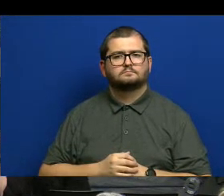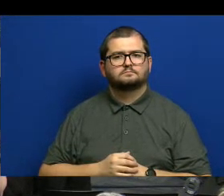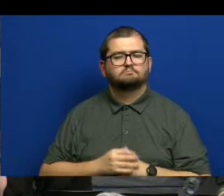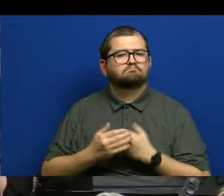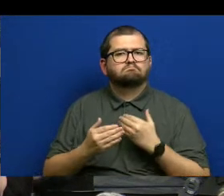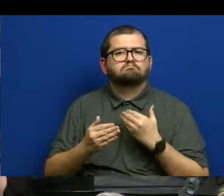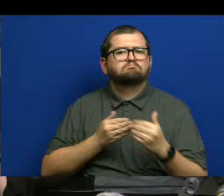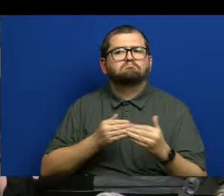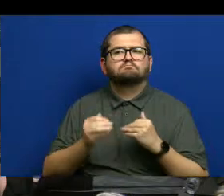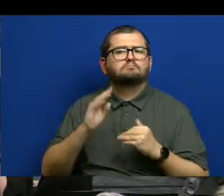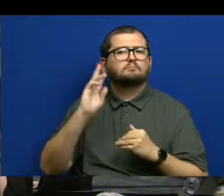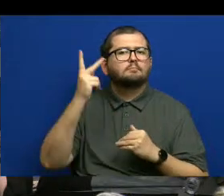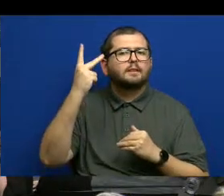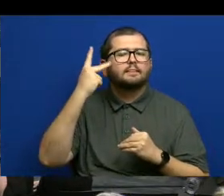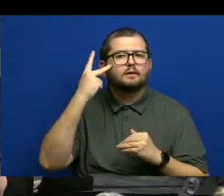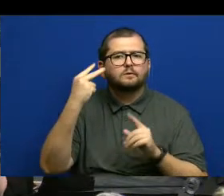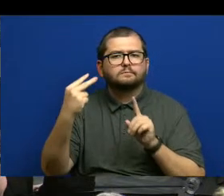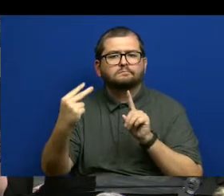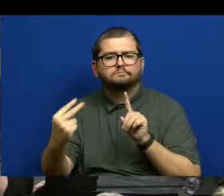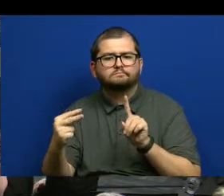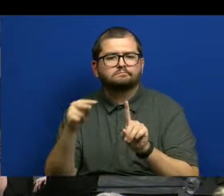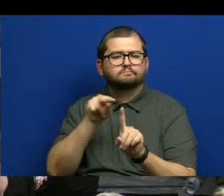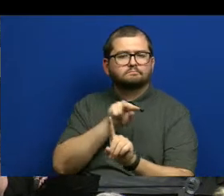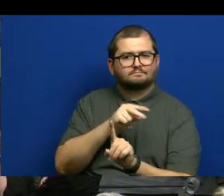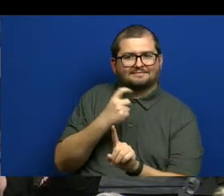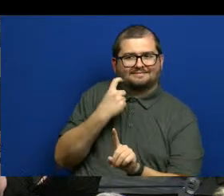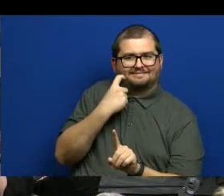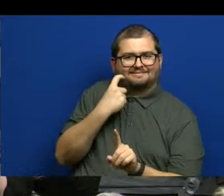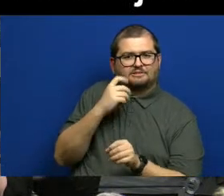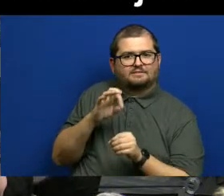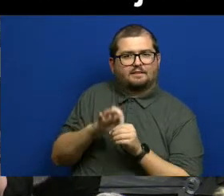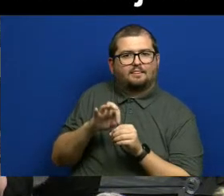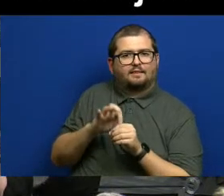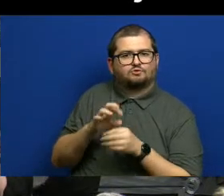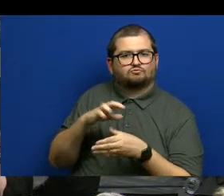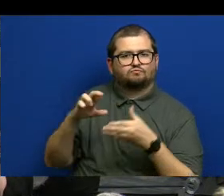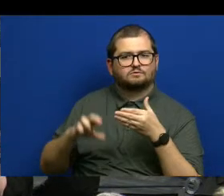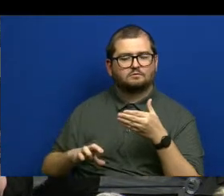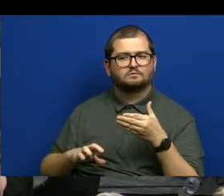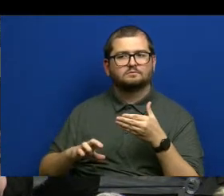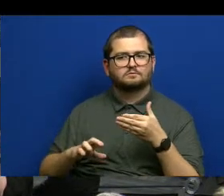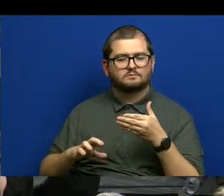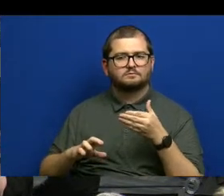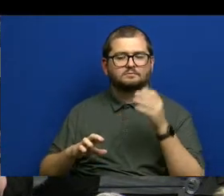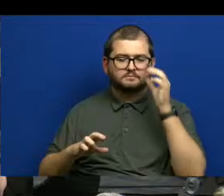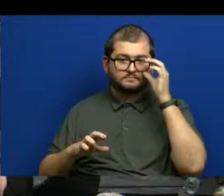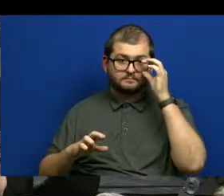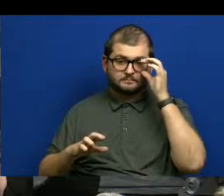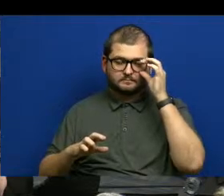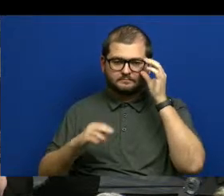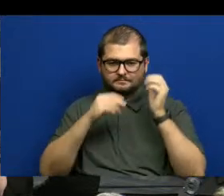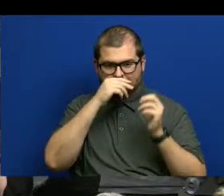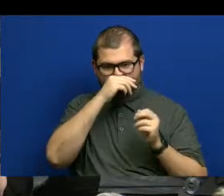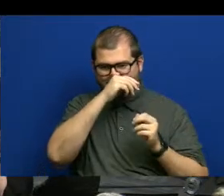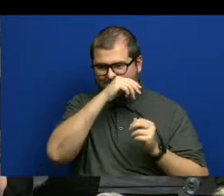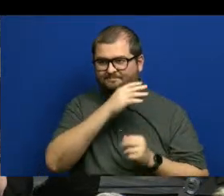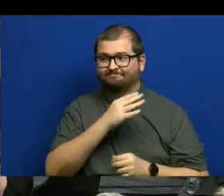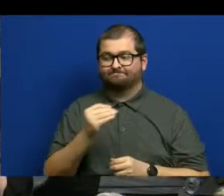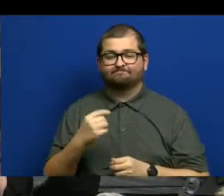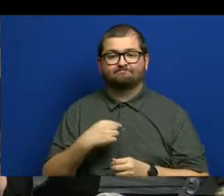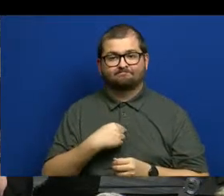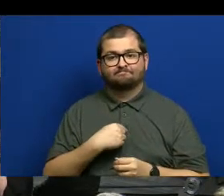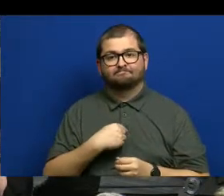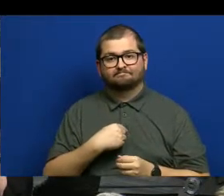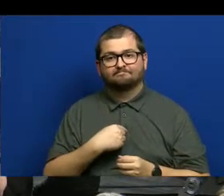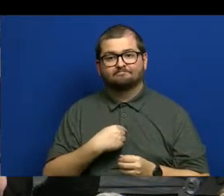Whatever our political views, we just had our election results, and I am very